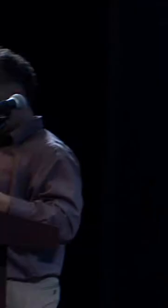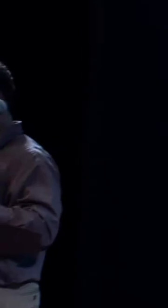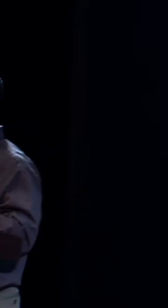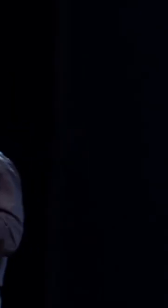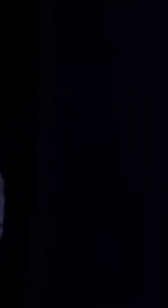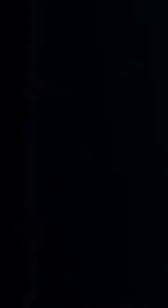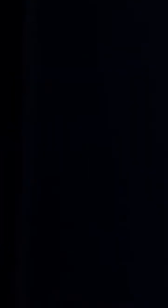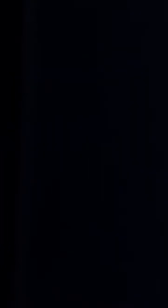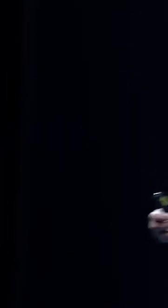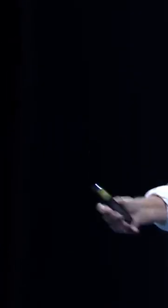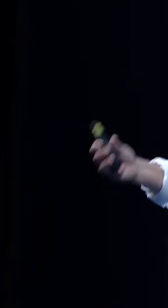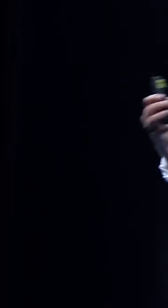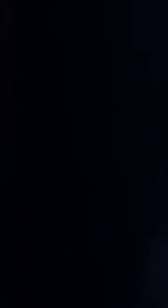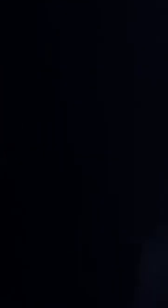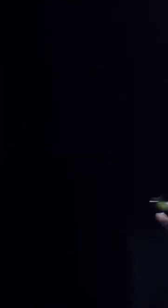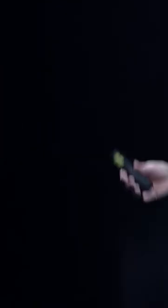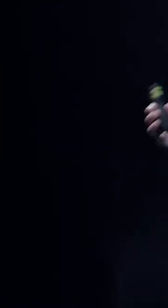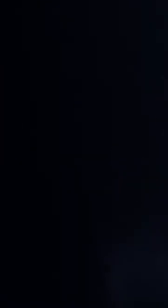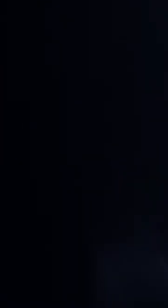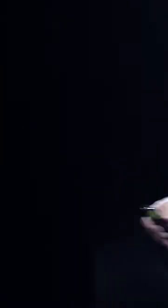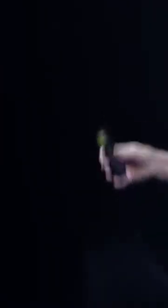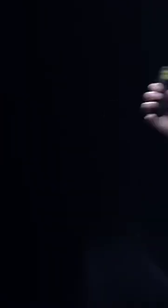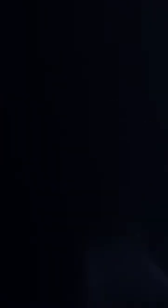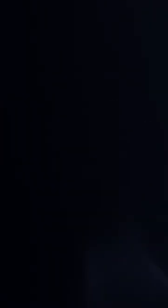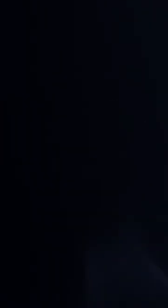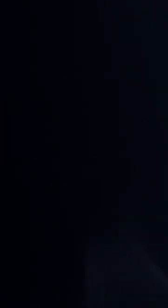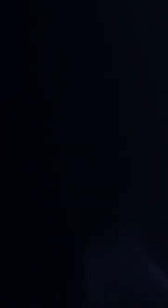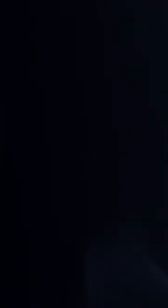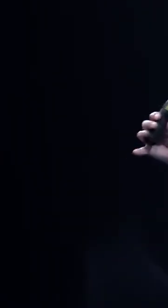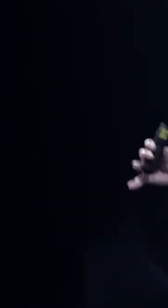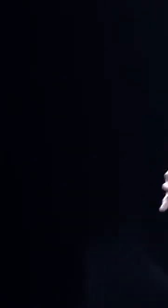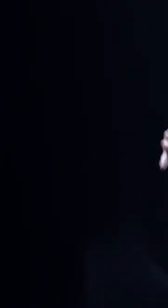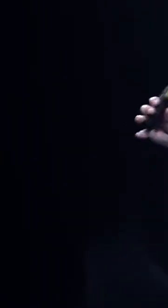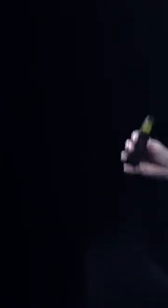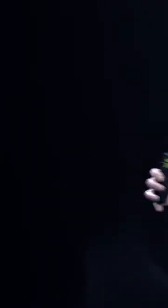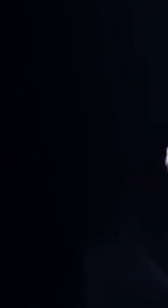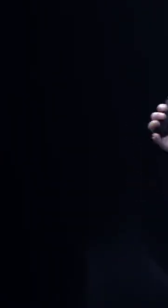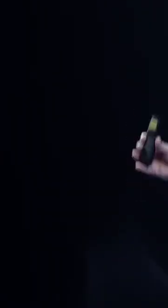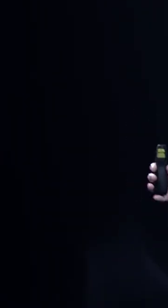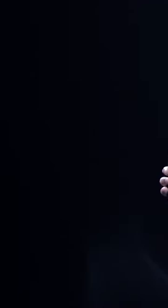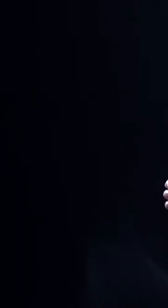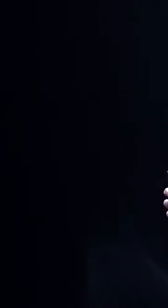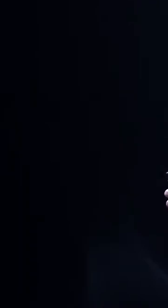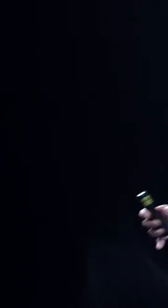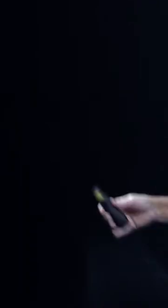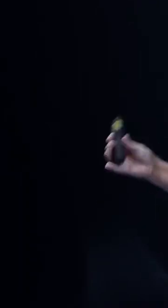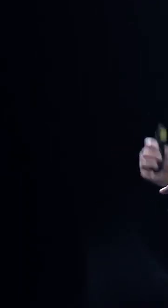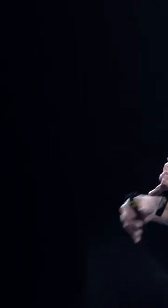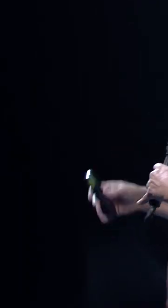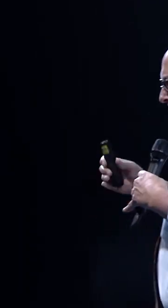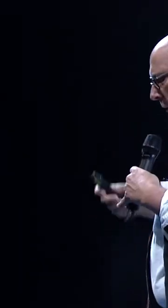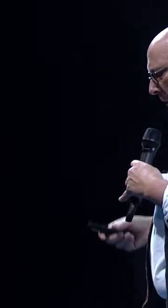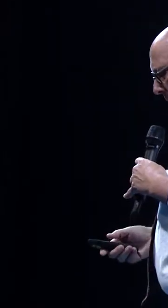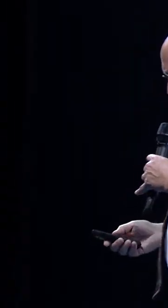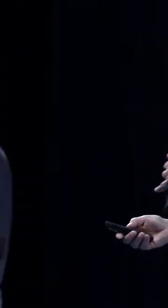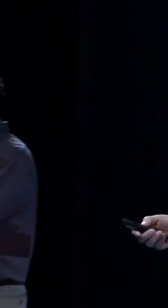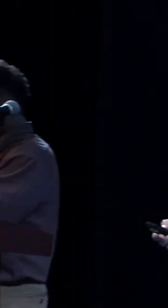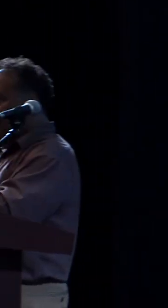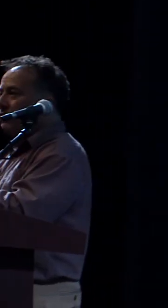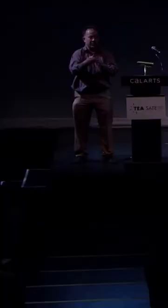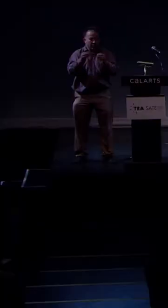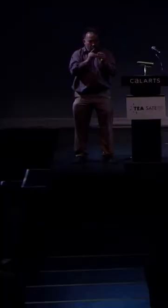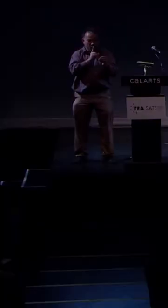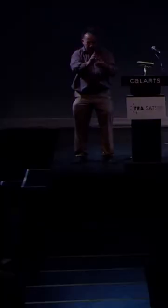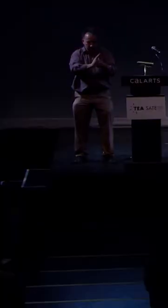they're going to laugh at the jokes. So, and the larger your collection gets built, the more dynamic the whole thing becomes, and the more real the whole thing